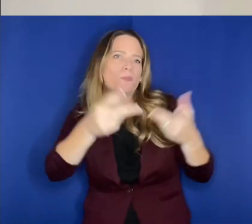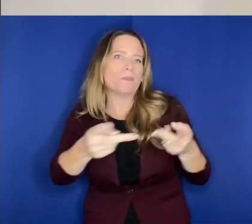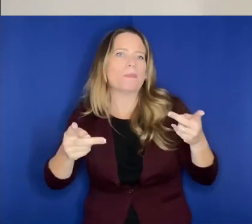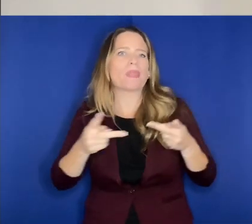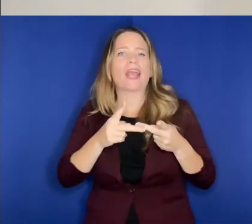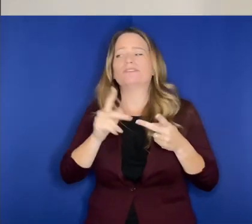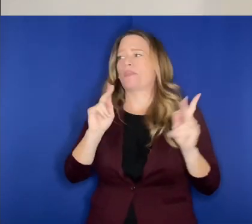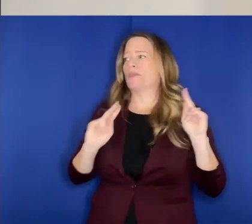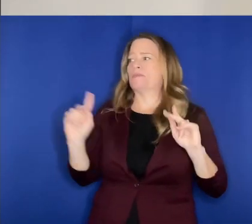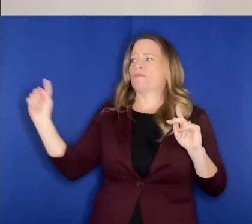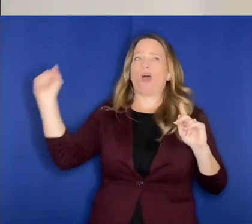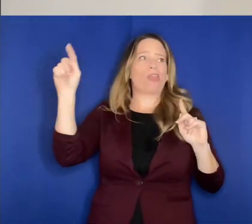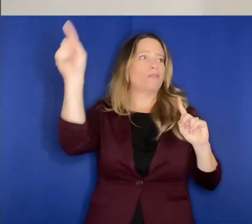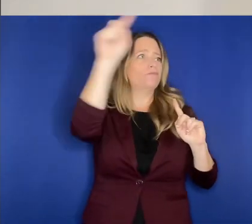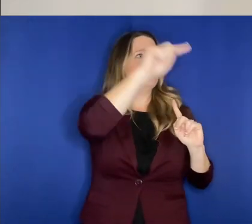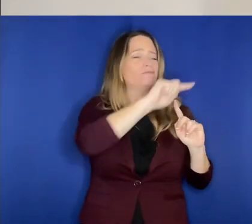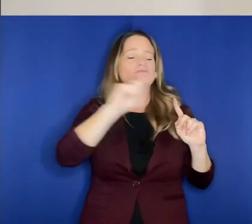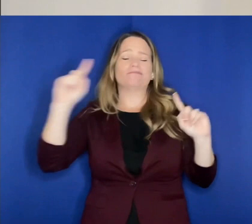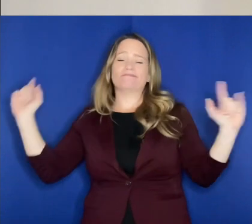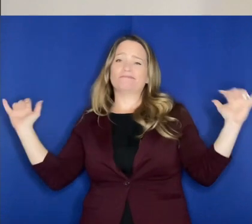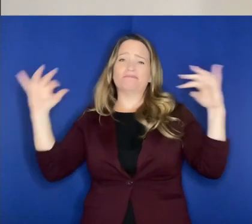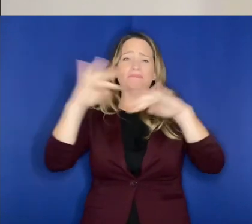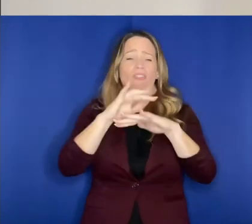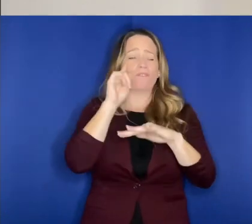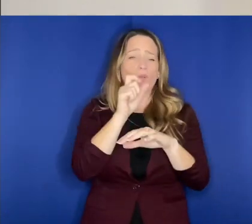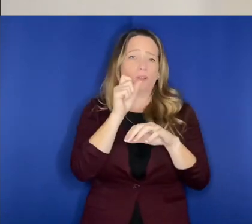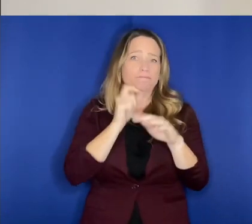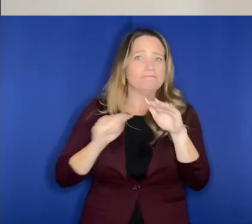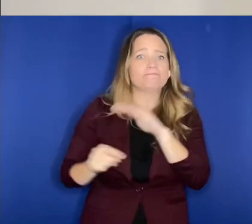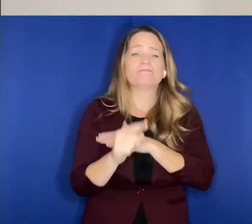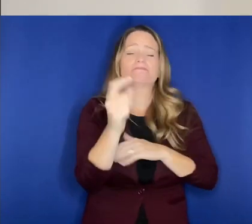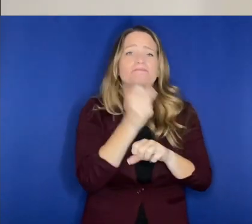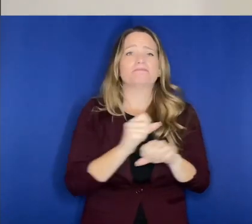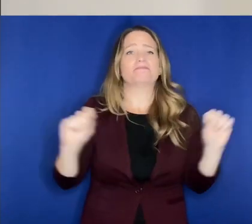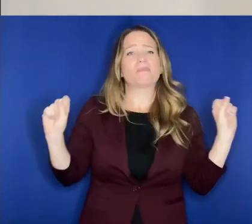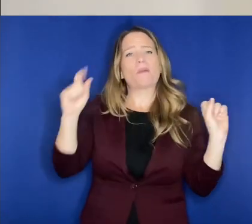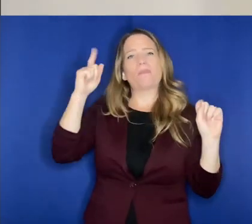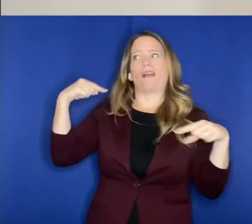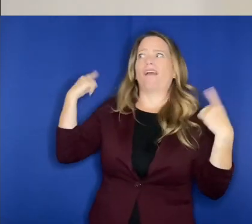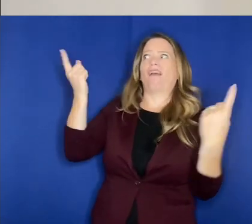haven to those who had been victimized by history.